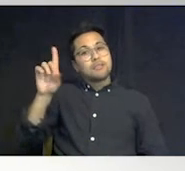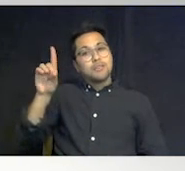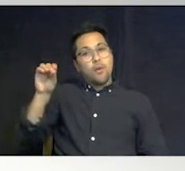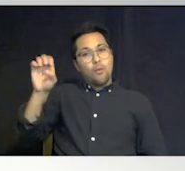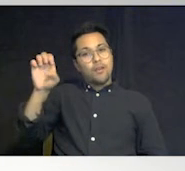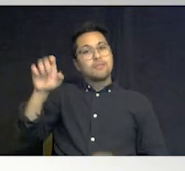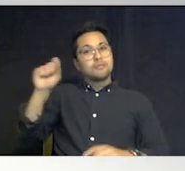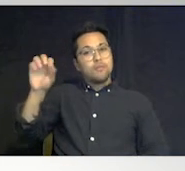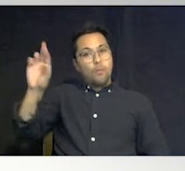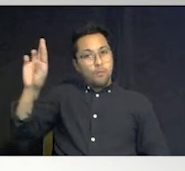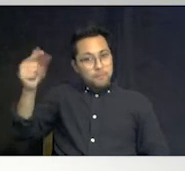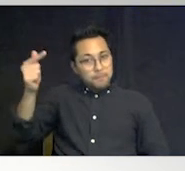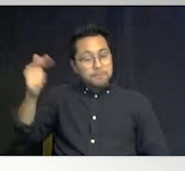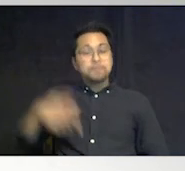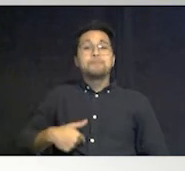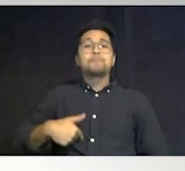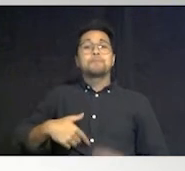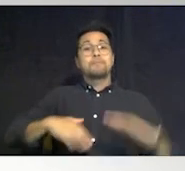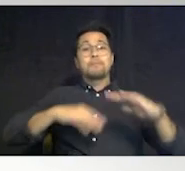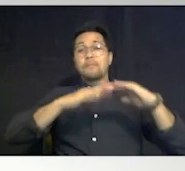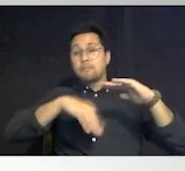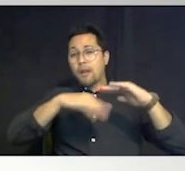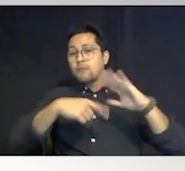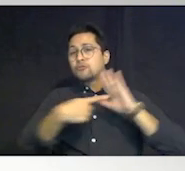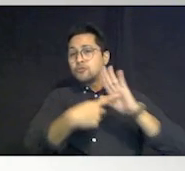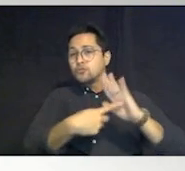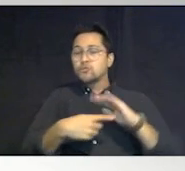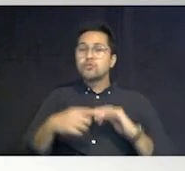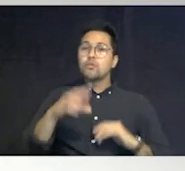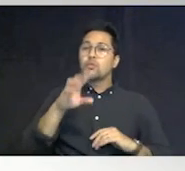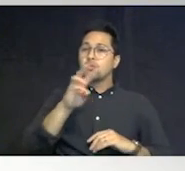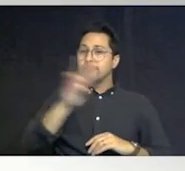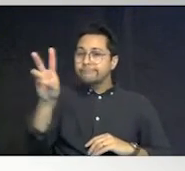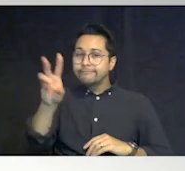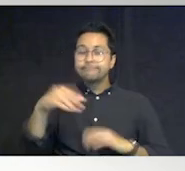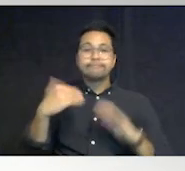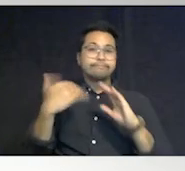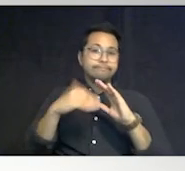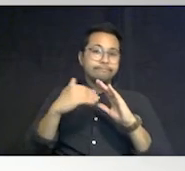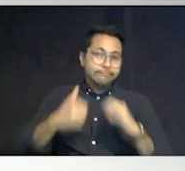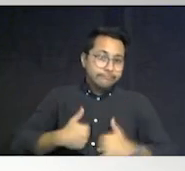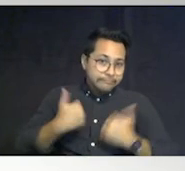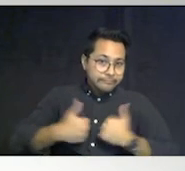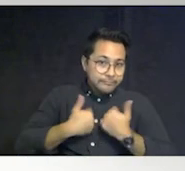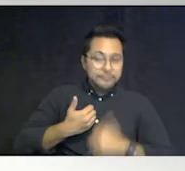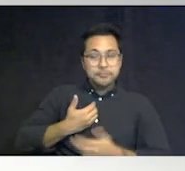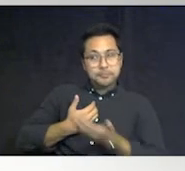the bottom, it will indicate the web address and the email address those can be sent to,